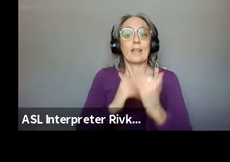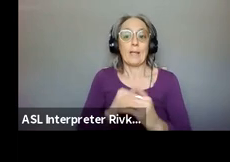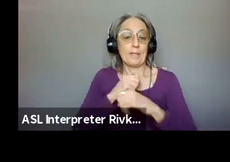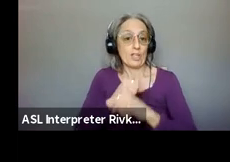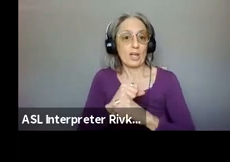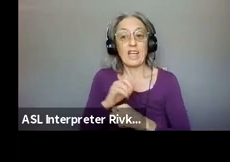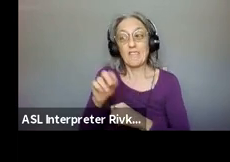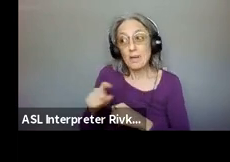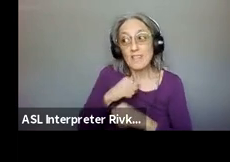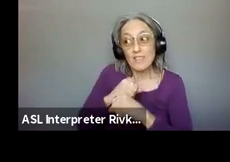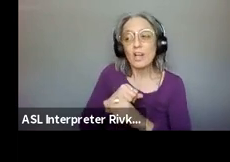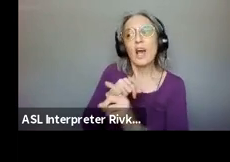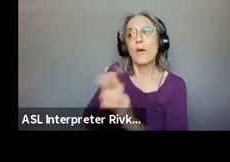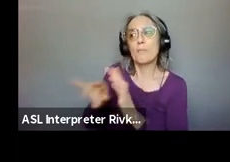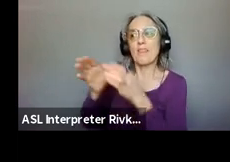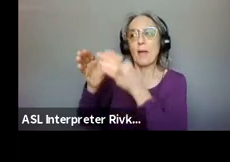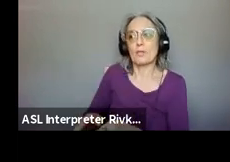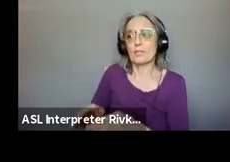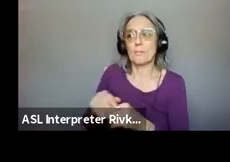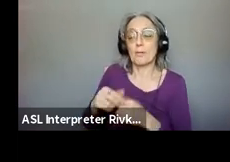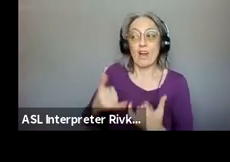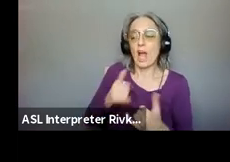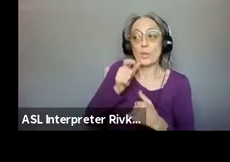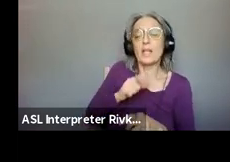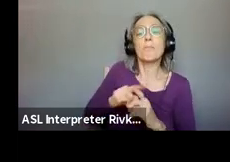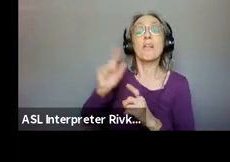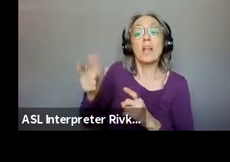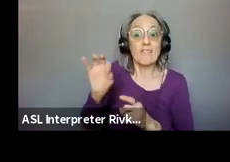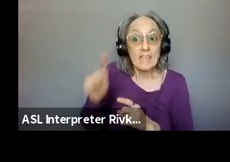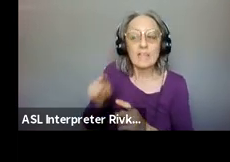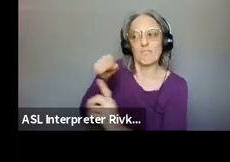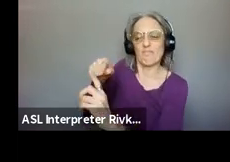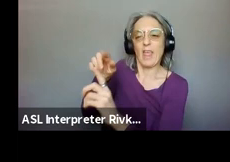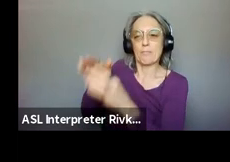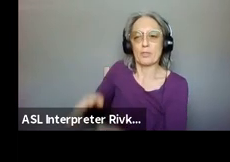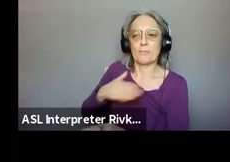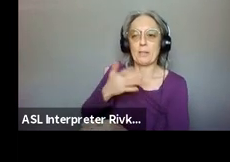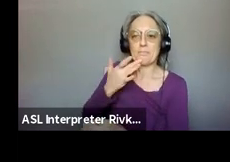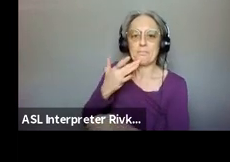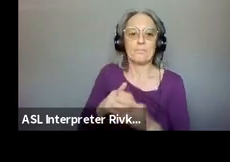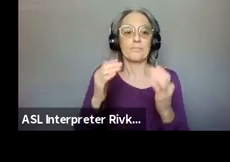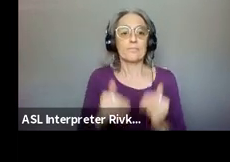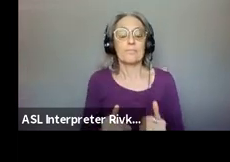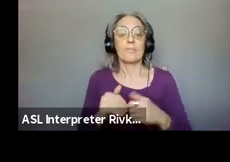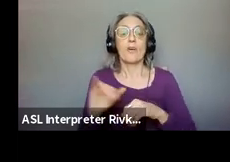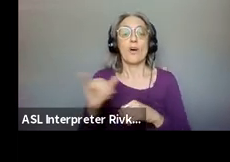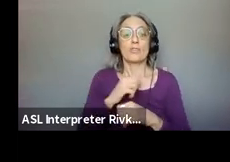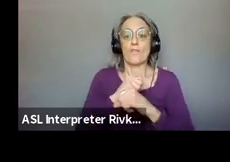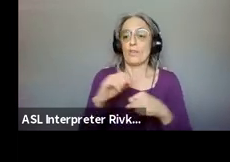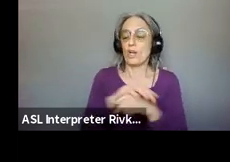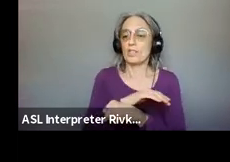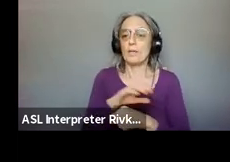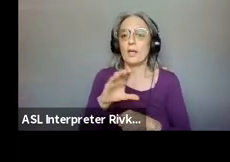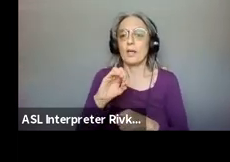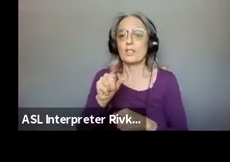my guardian, which can be really empowering as well. And then we get into some of the more court-involved procedures, such as conservatorship, which is a